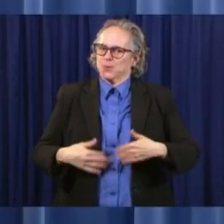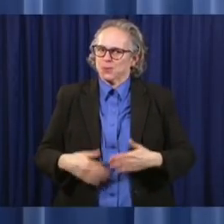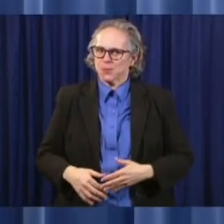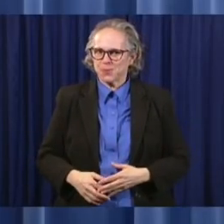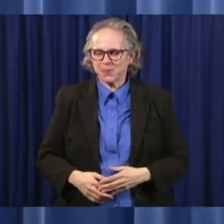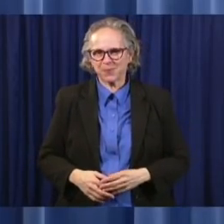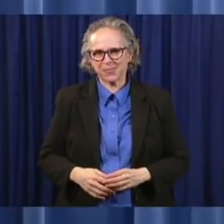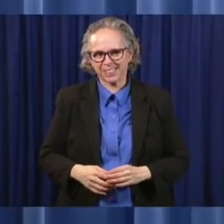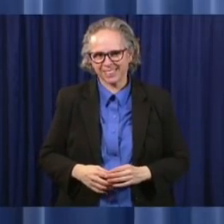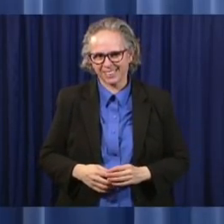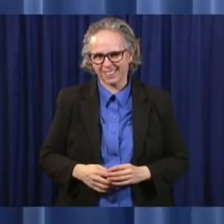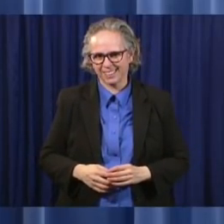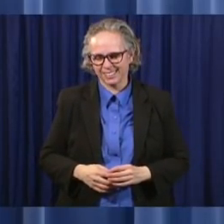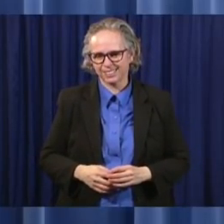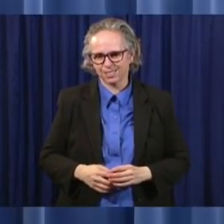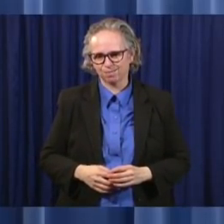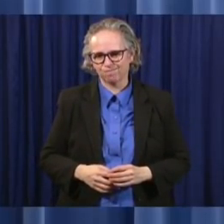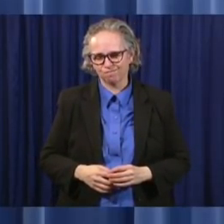significant